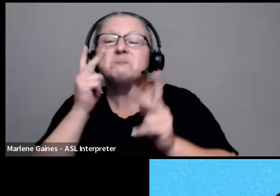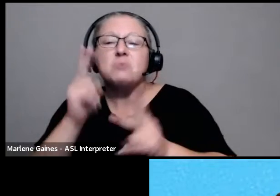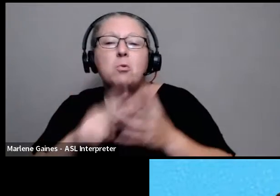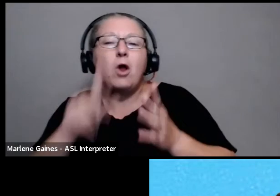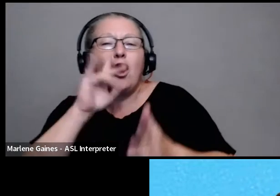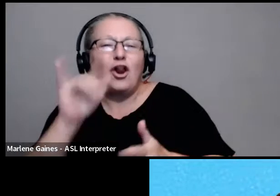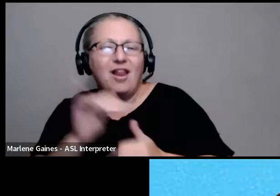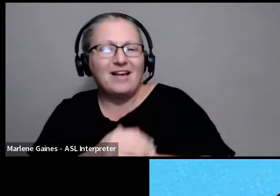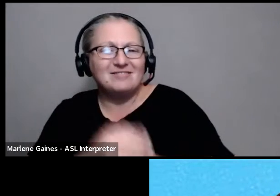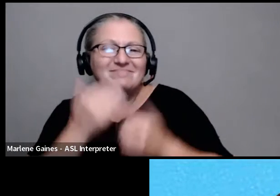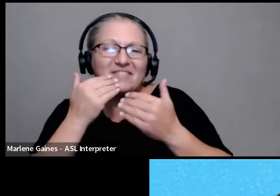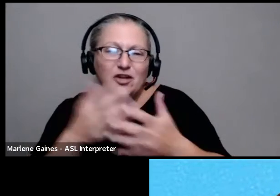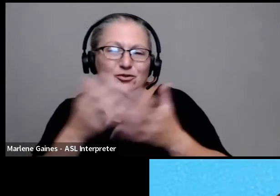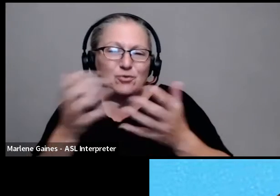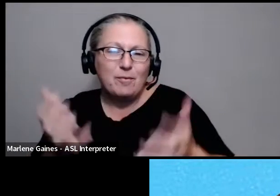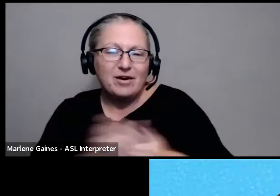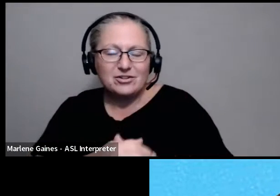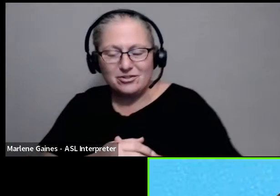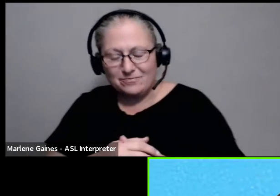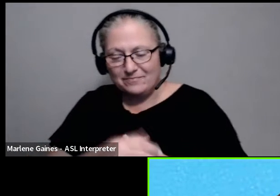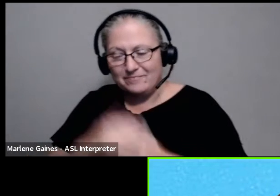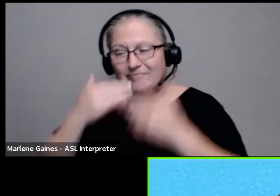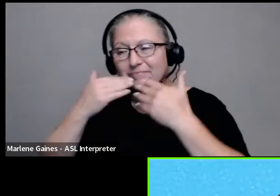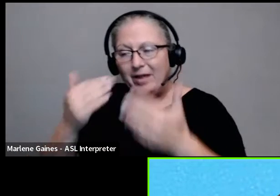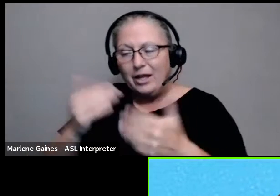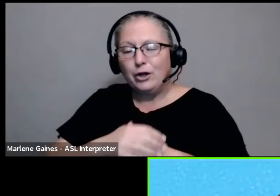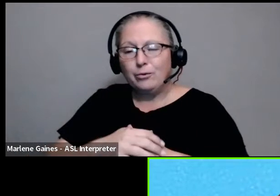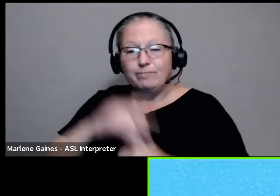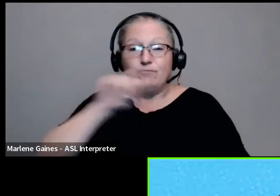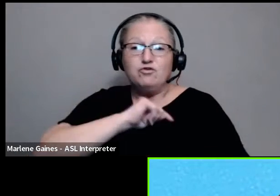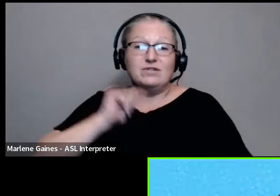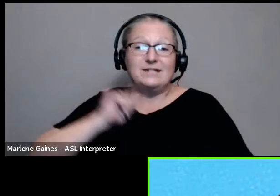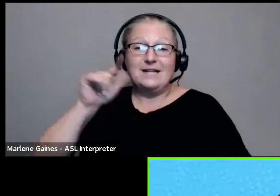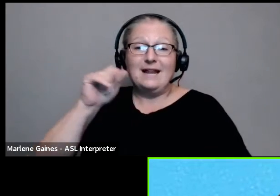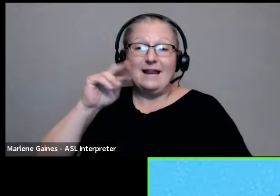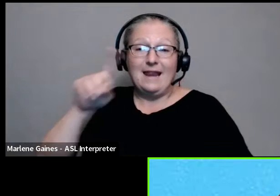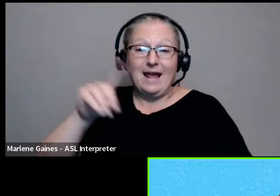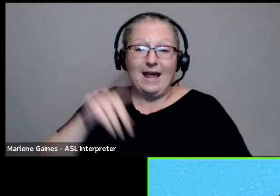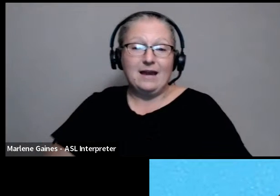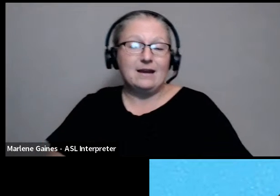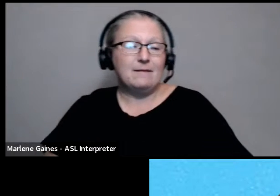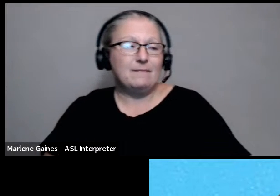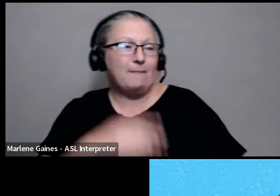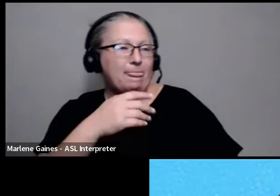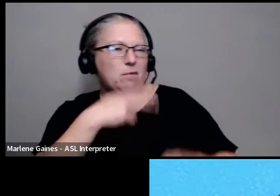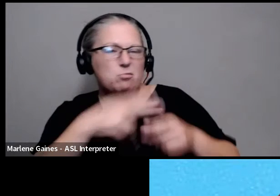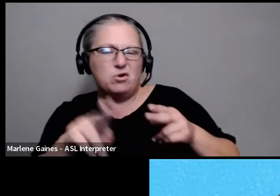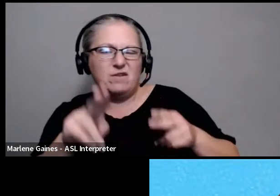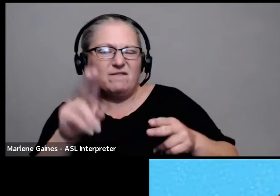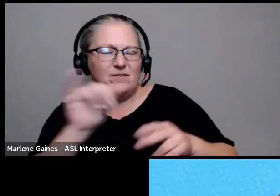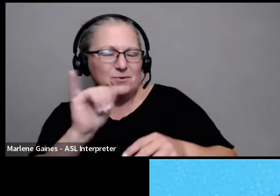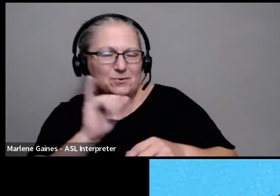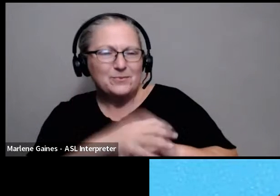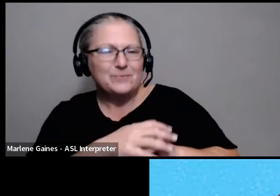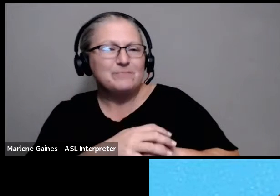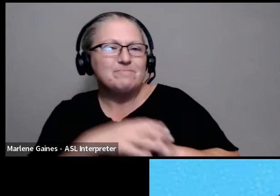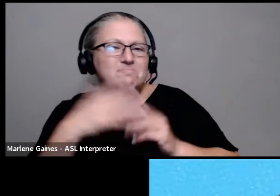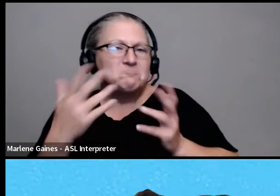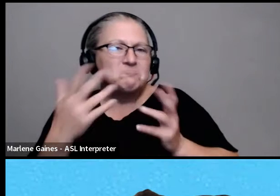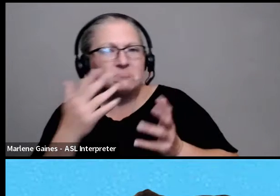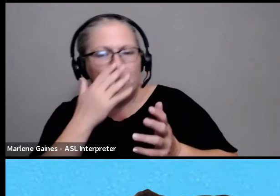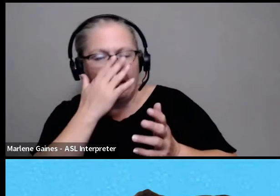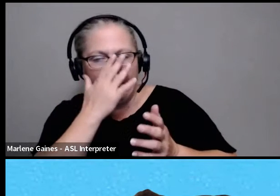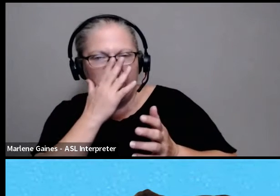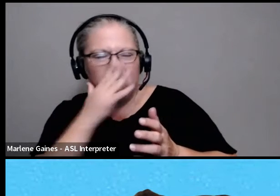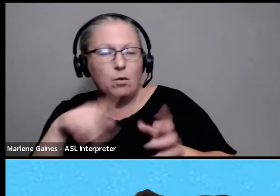you so much. Thank you. Trustee Land. I'll be brief as well. I